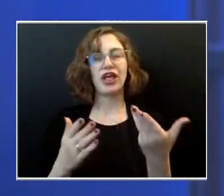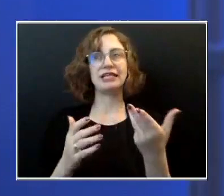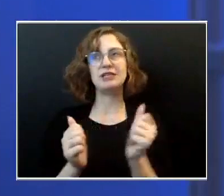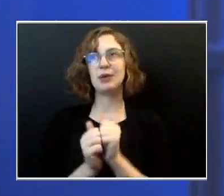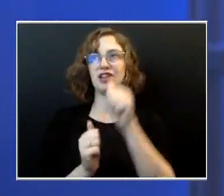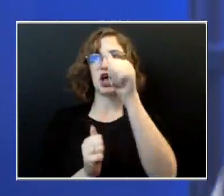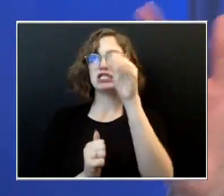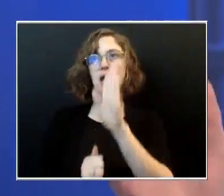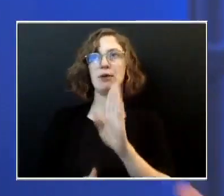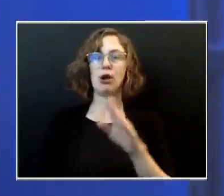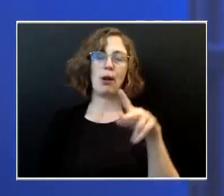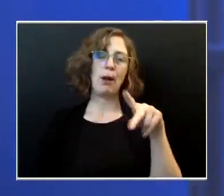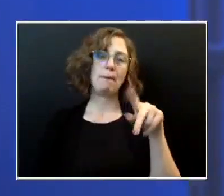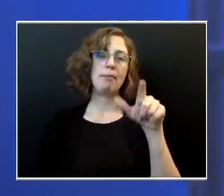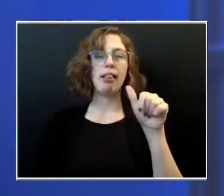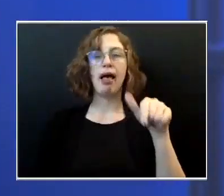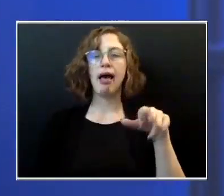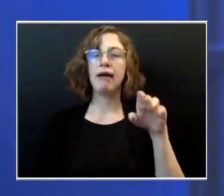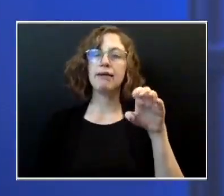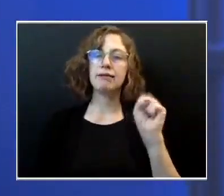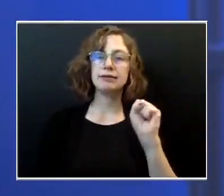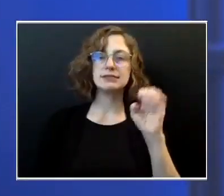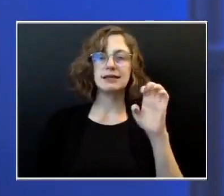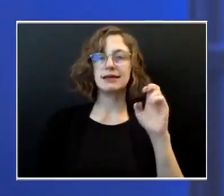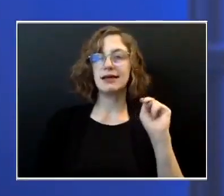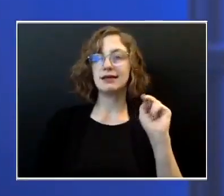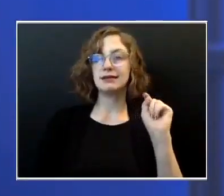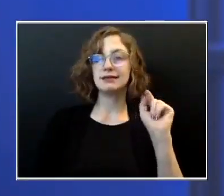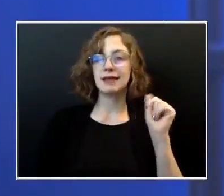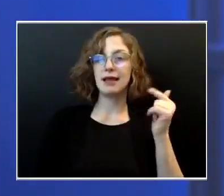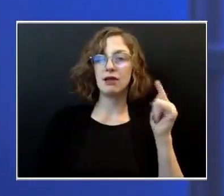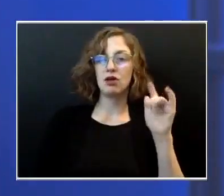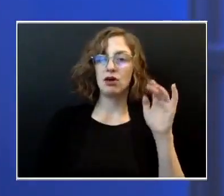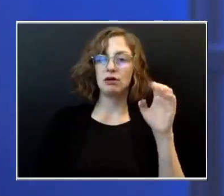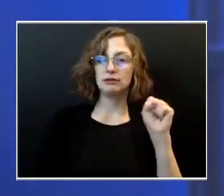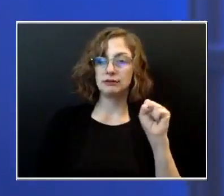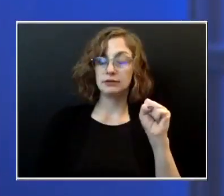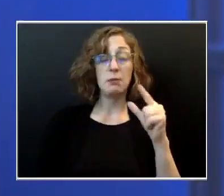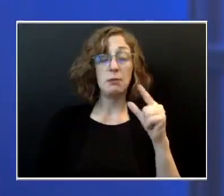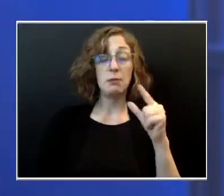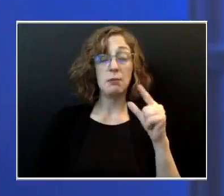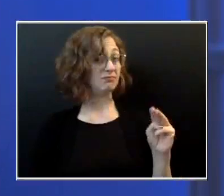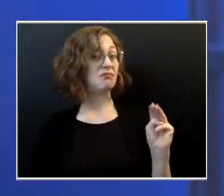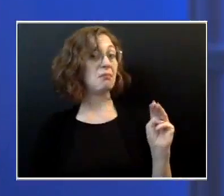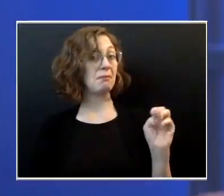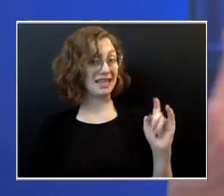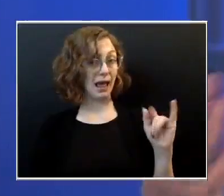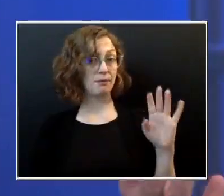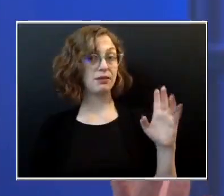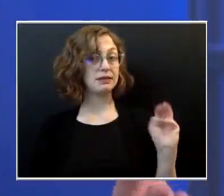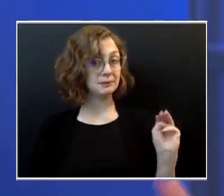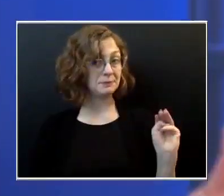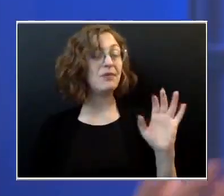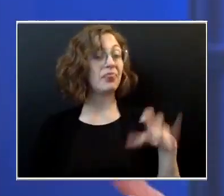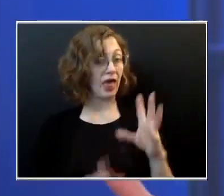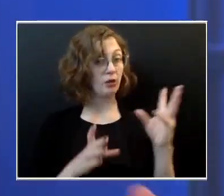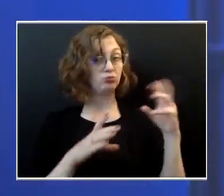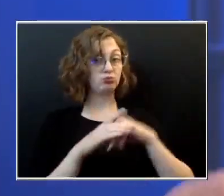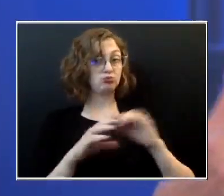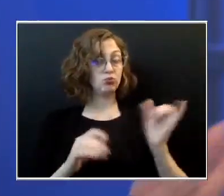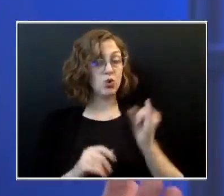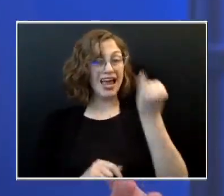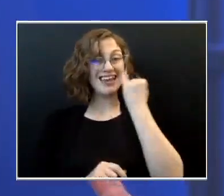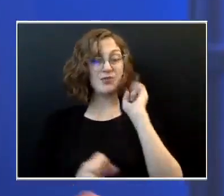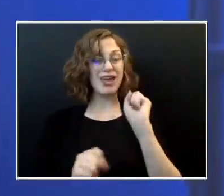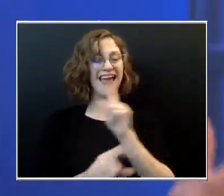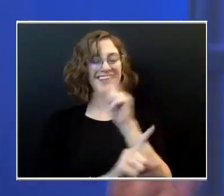is part of the problem. And we think that if we can go after metabolism as a target, that we might be able to help people with Alzheimer's,